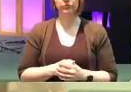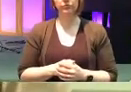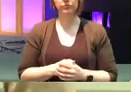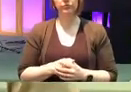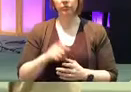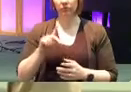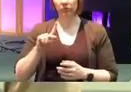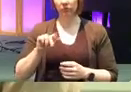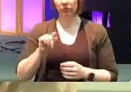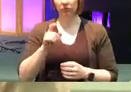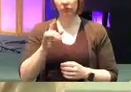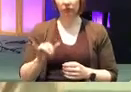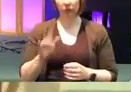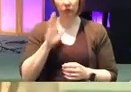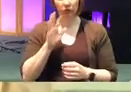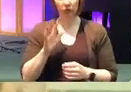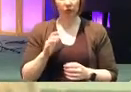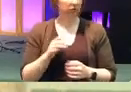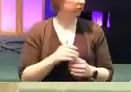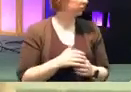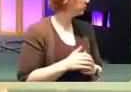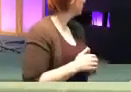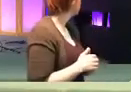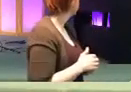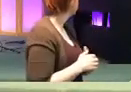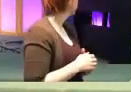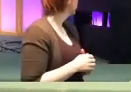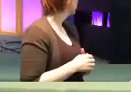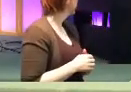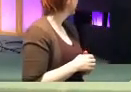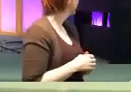Kathy, whenever you're ready, you want to just play the chorus of that? I can't,